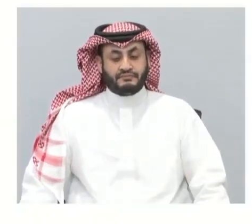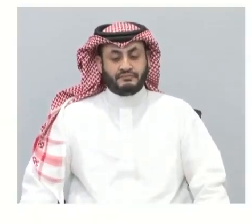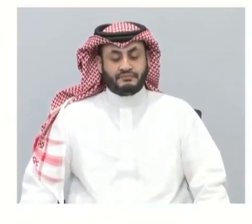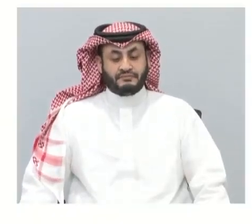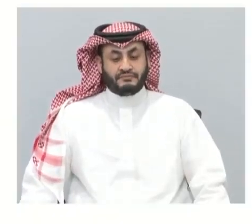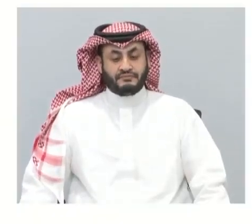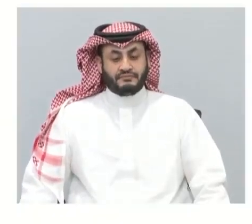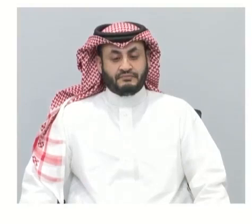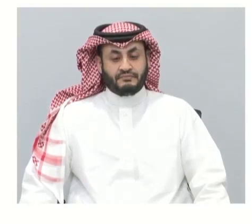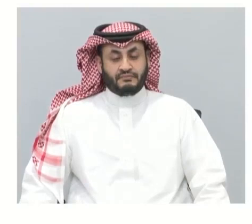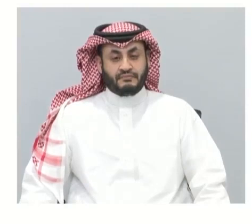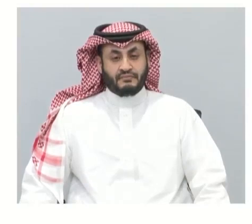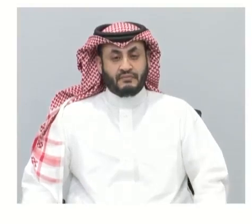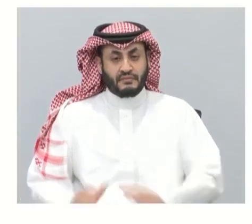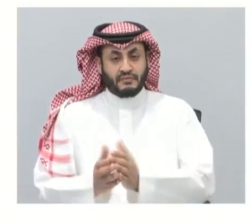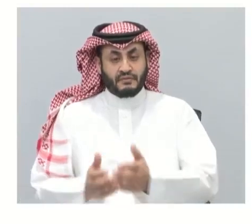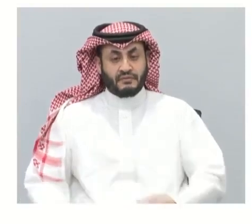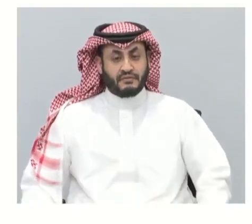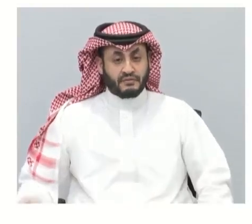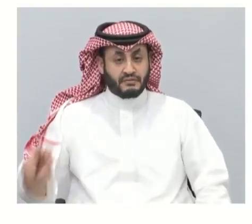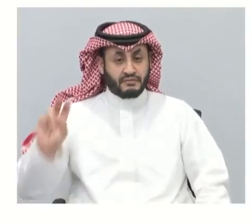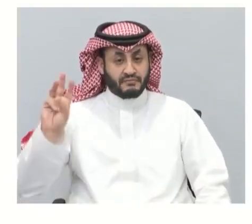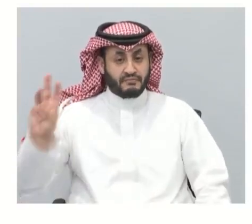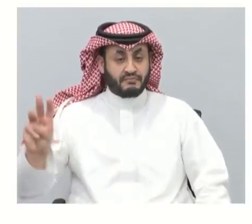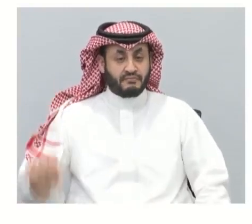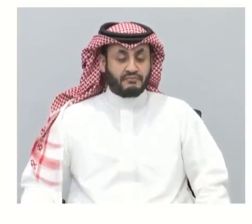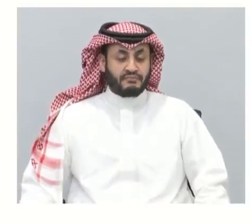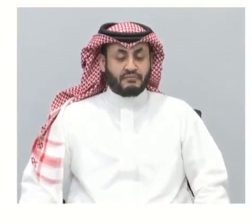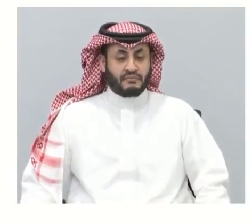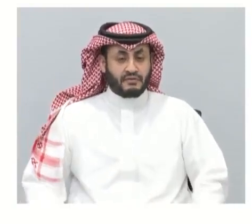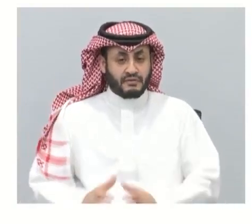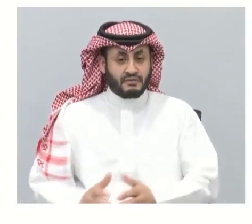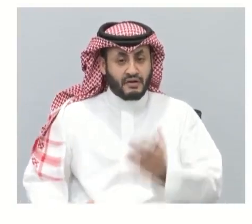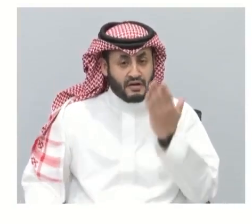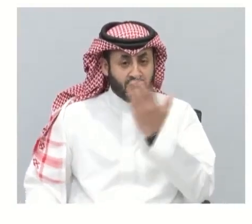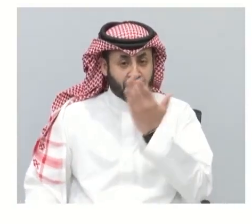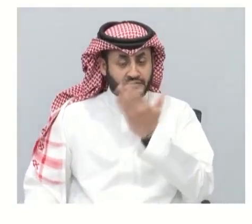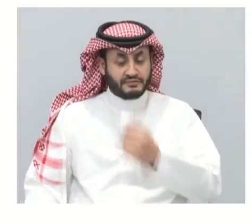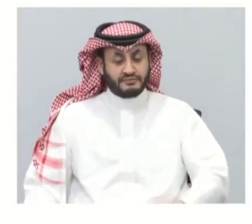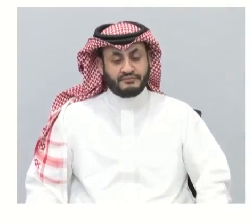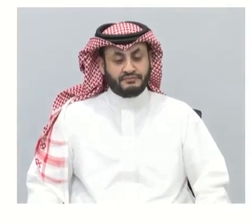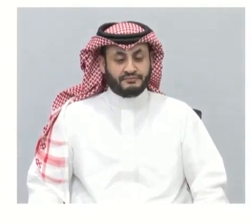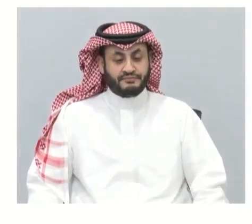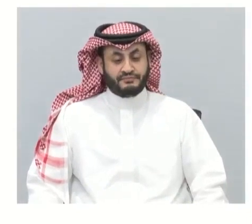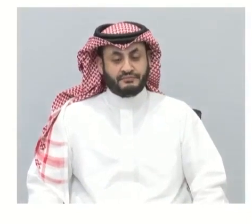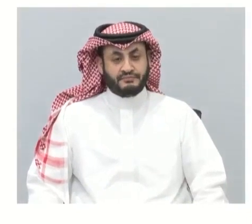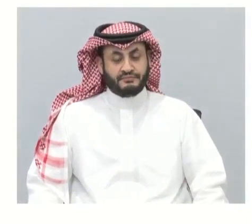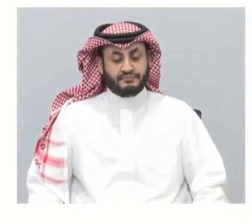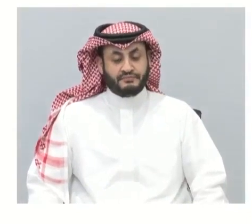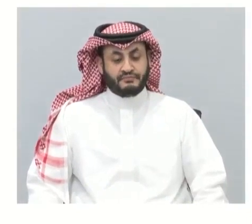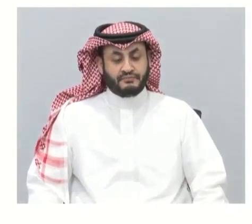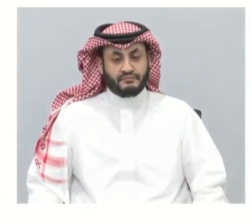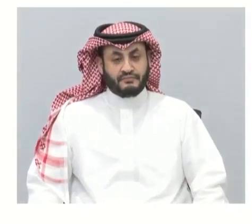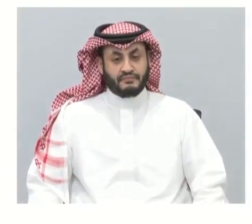Now let's check in your books, page 63. Here we're having a reading text. And in this reading text, I want